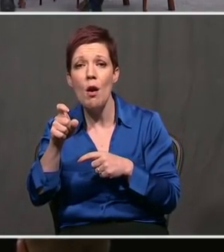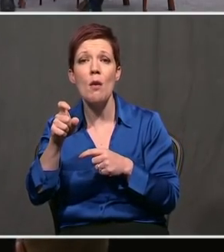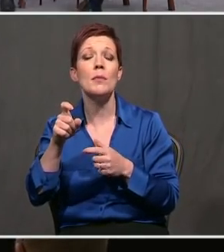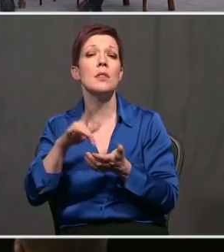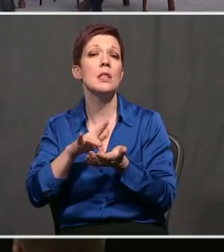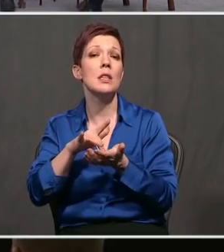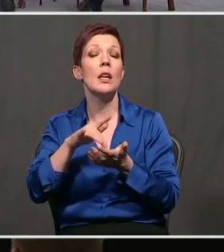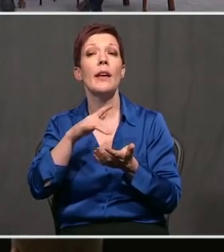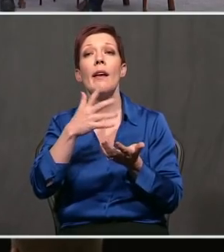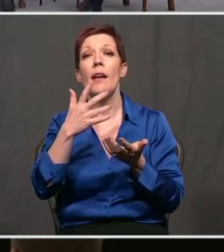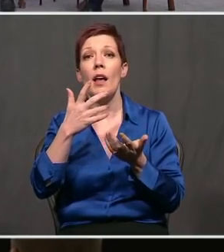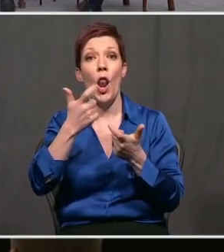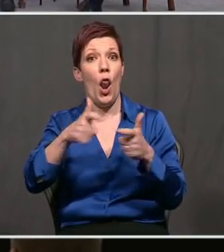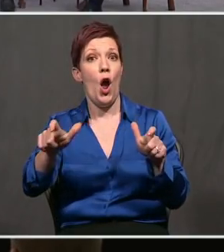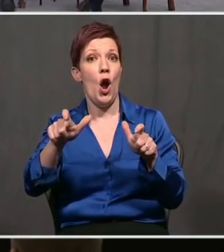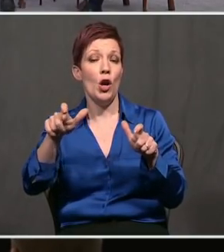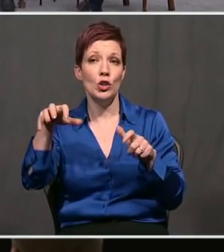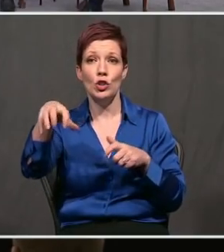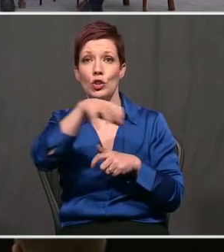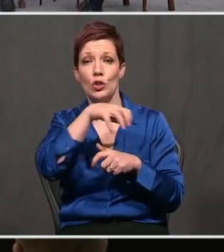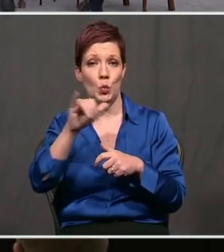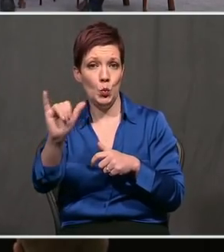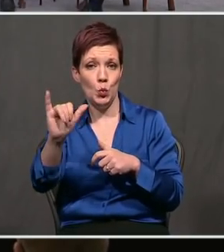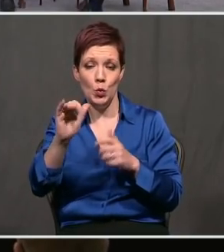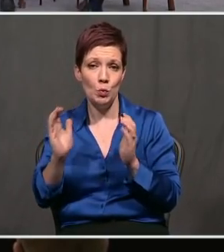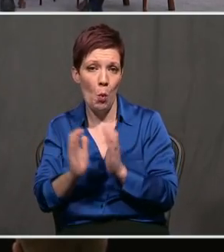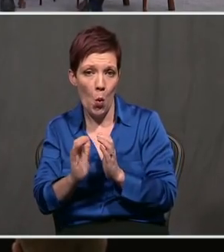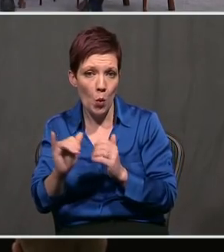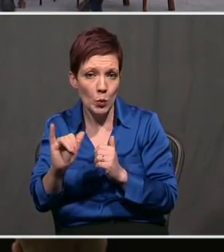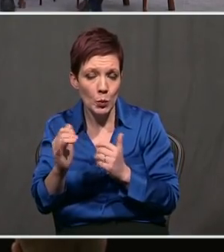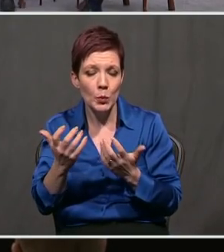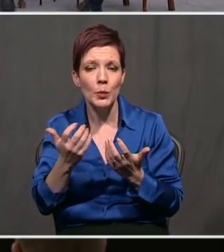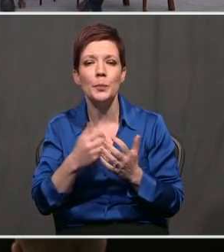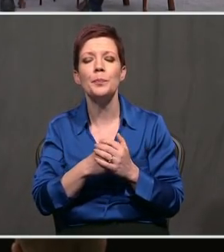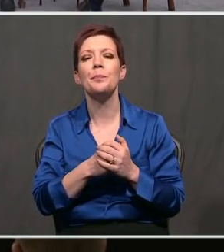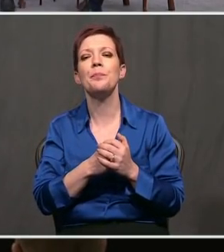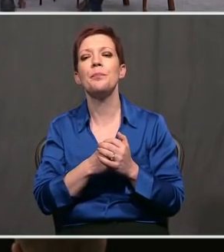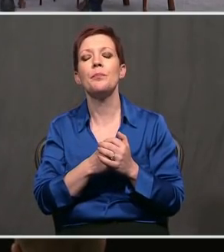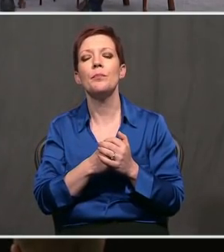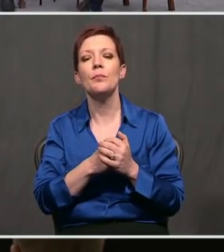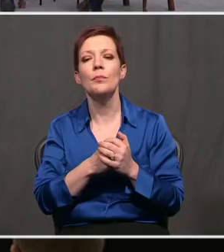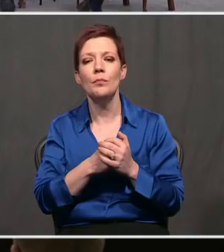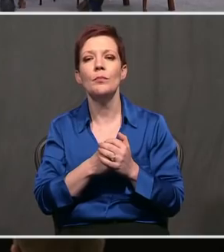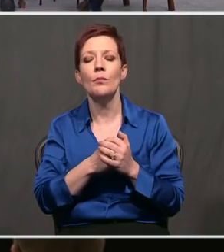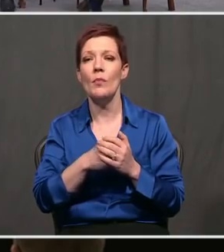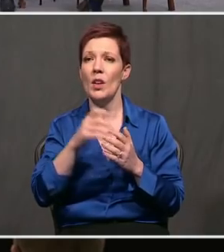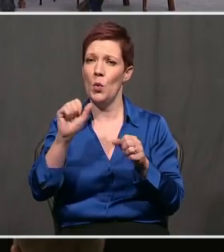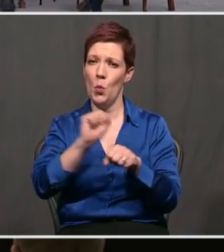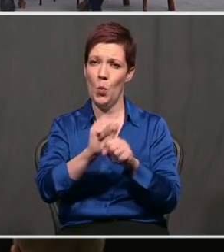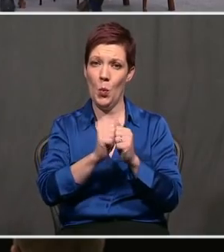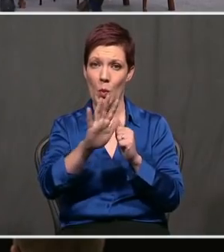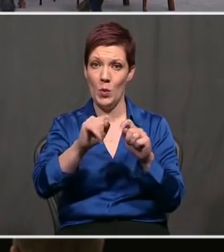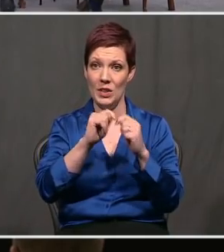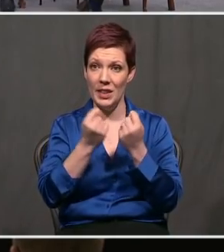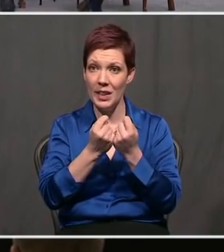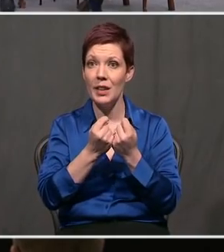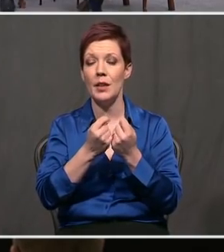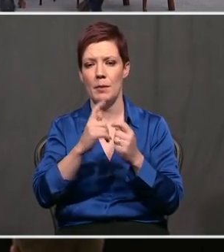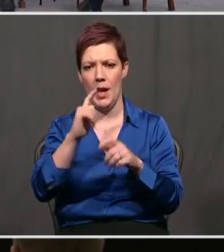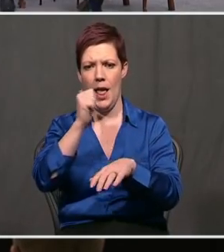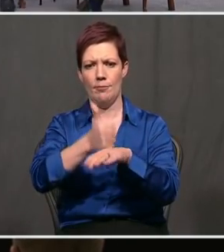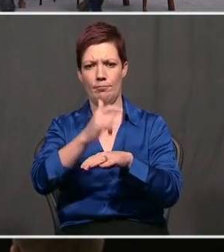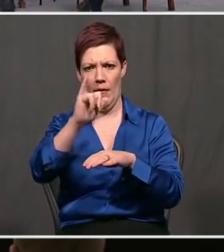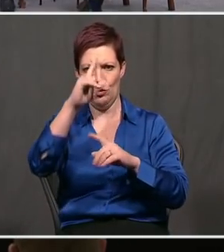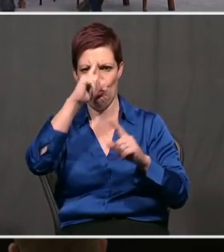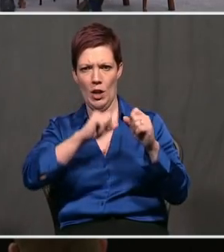chains. Importantly, working with your entire team, learning the strategy and information that we need, we